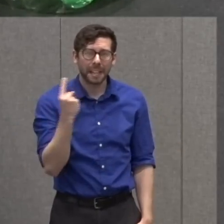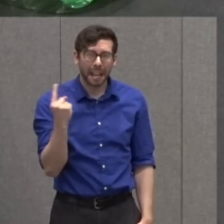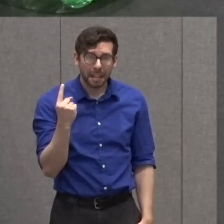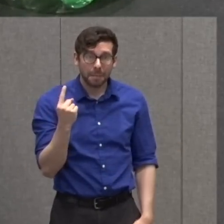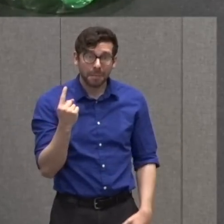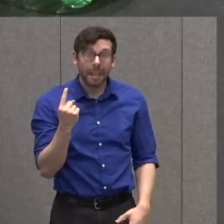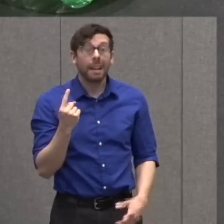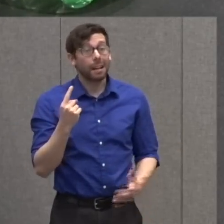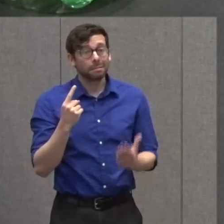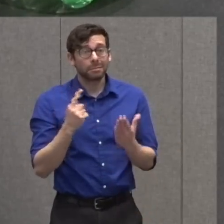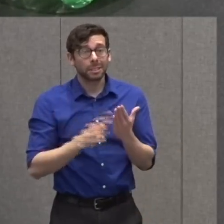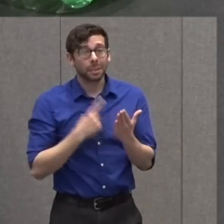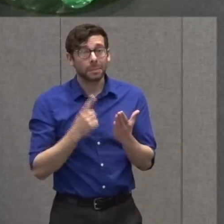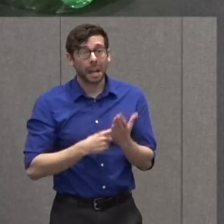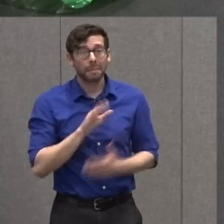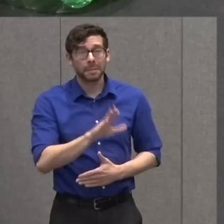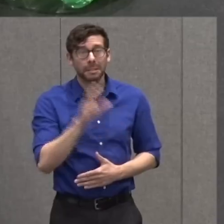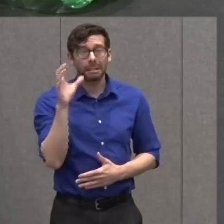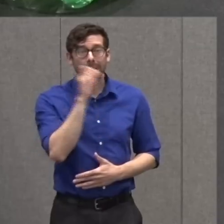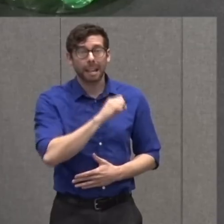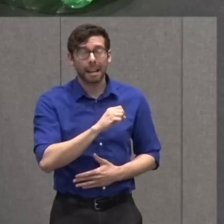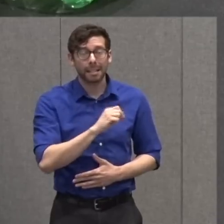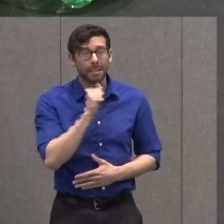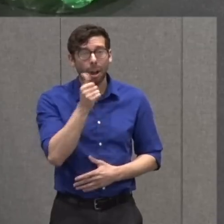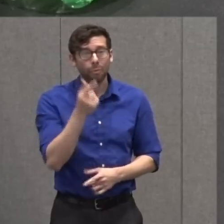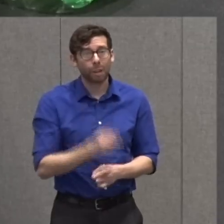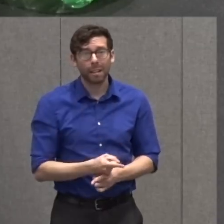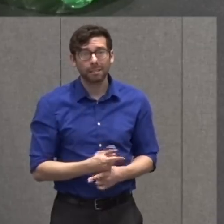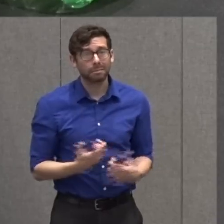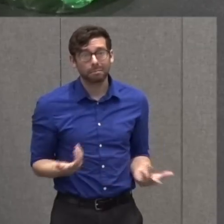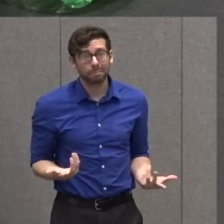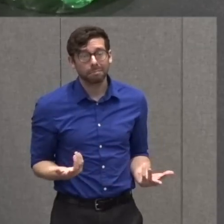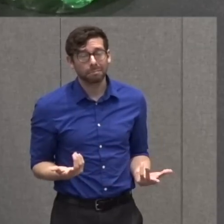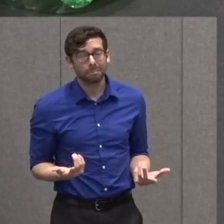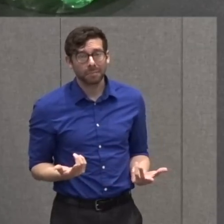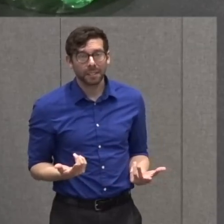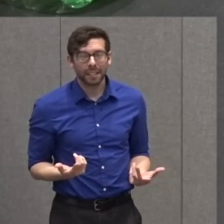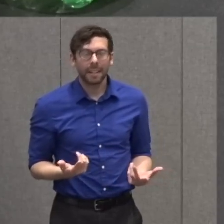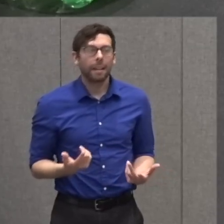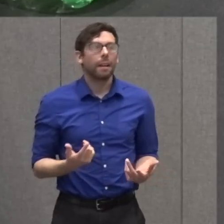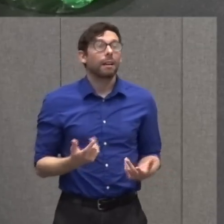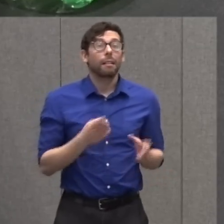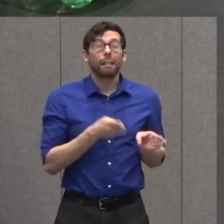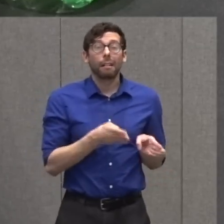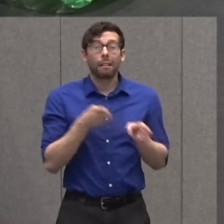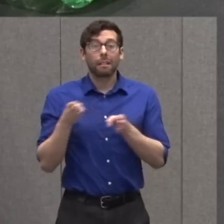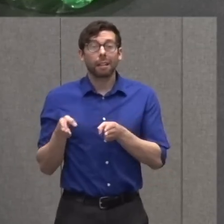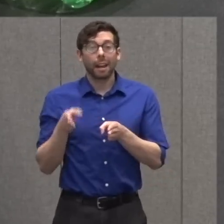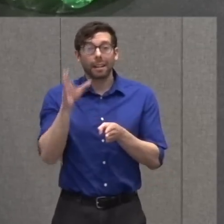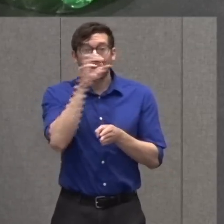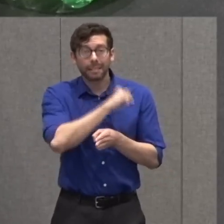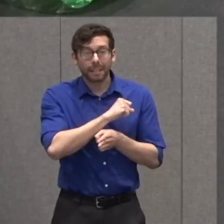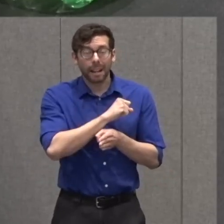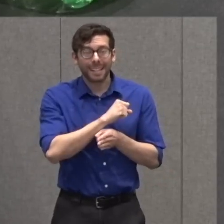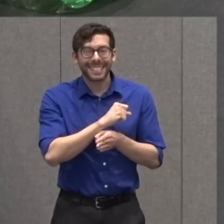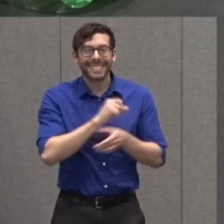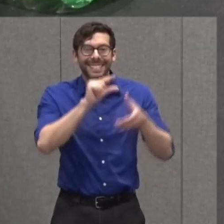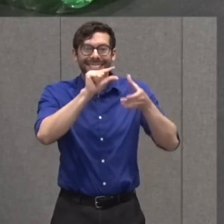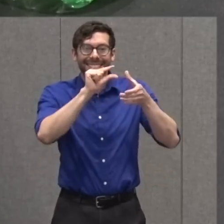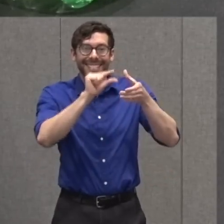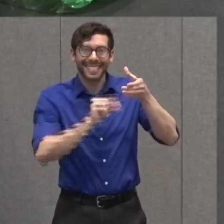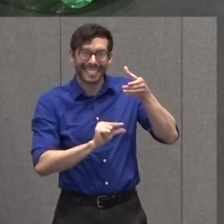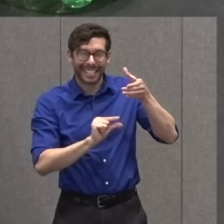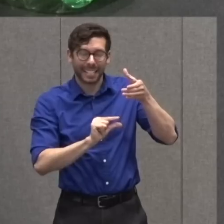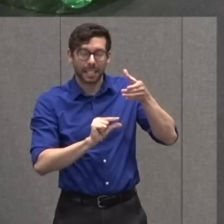not always right. Let's look at the next one was sink, Miss Mays. Most people said sink, and they did sink, but did